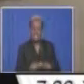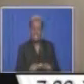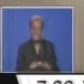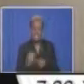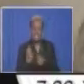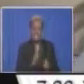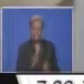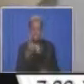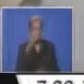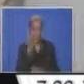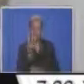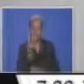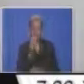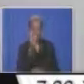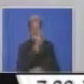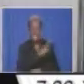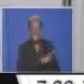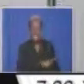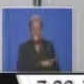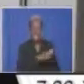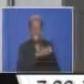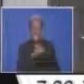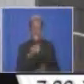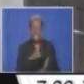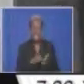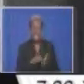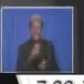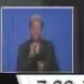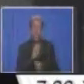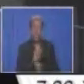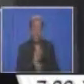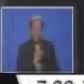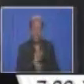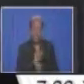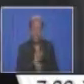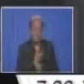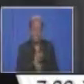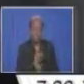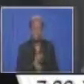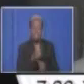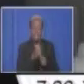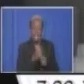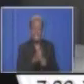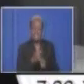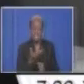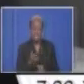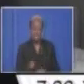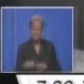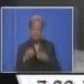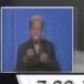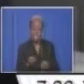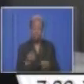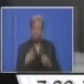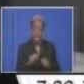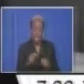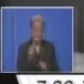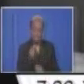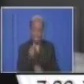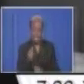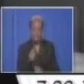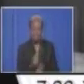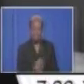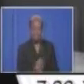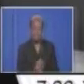days, and he insists it does work, assuring that each cocktail he offers, he has tried personally. In addition, he consults with